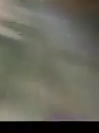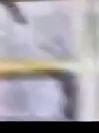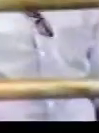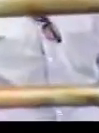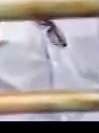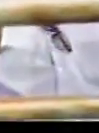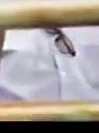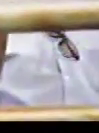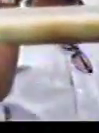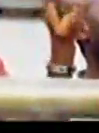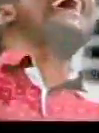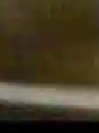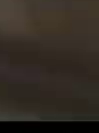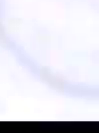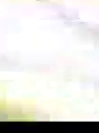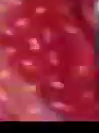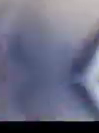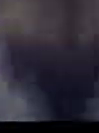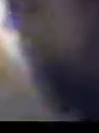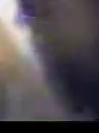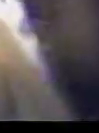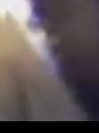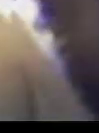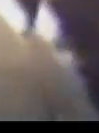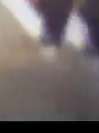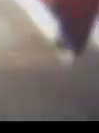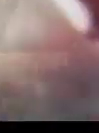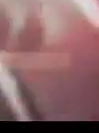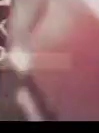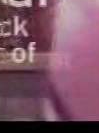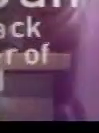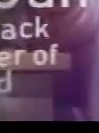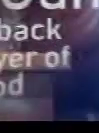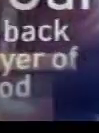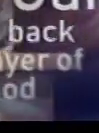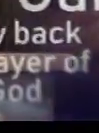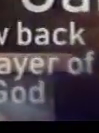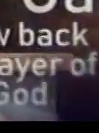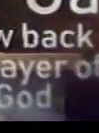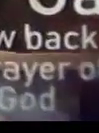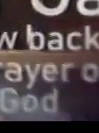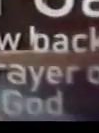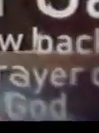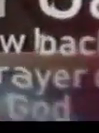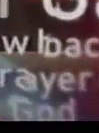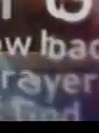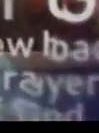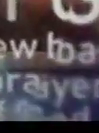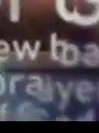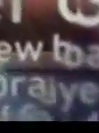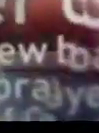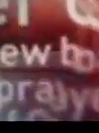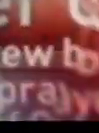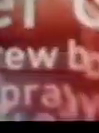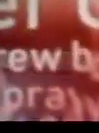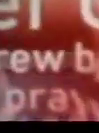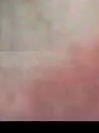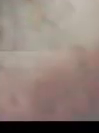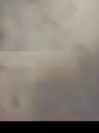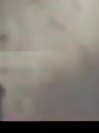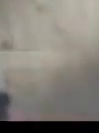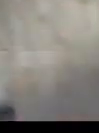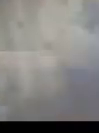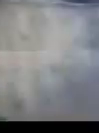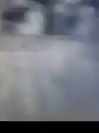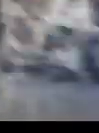any part of your body that's not functioning well. And as we're praying, in the name of Jesus,